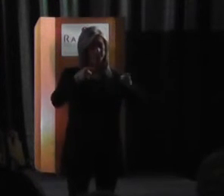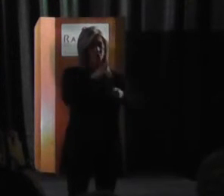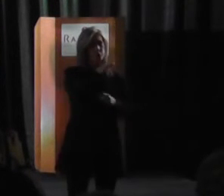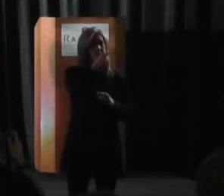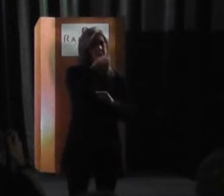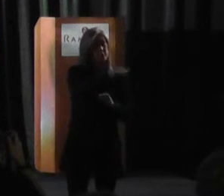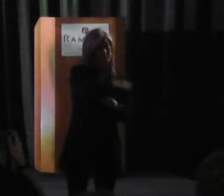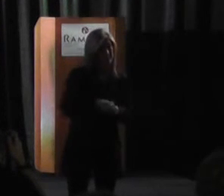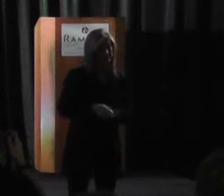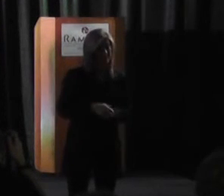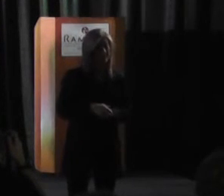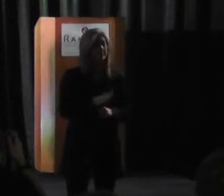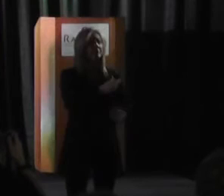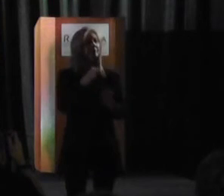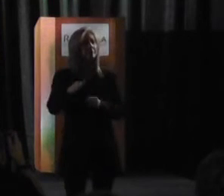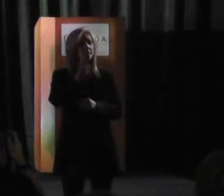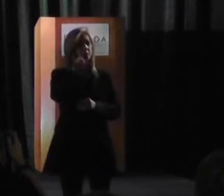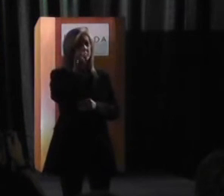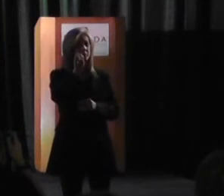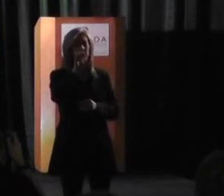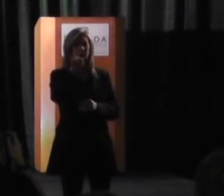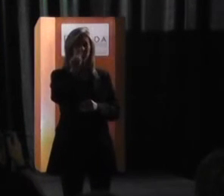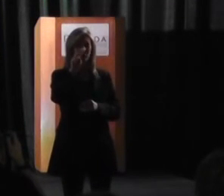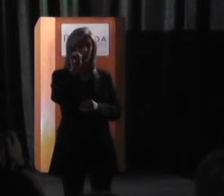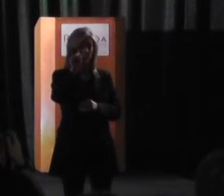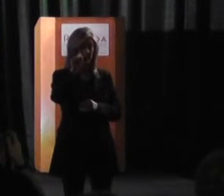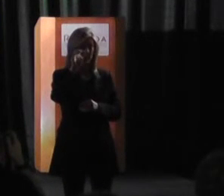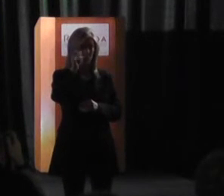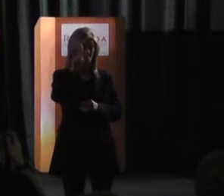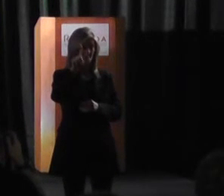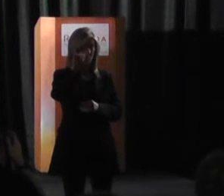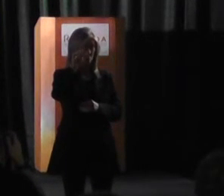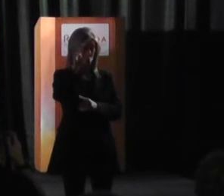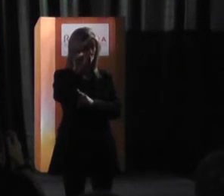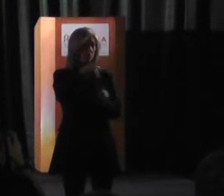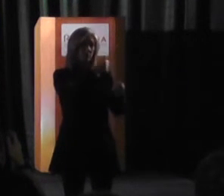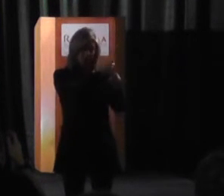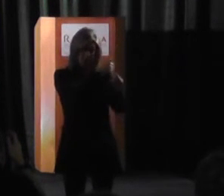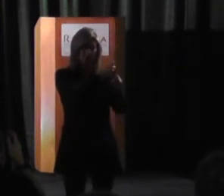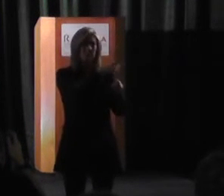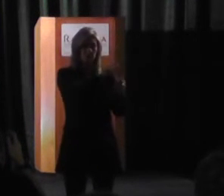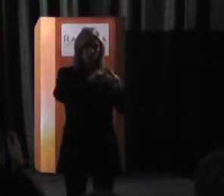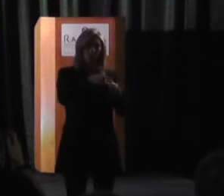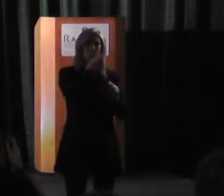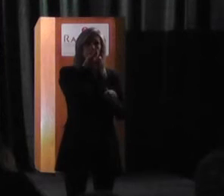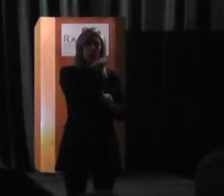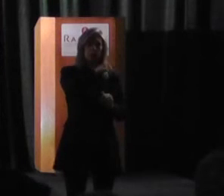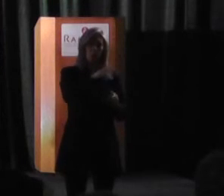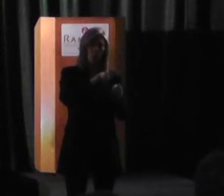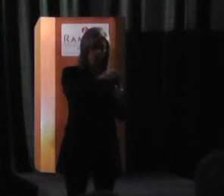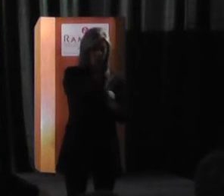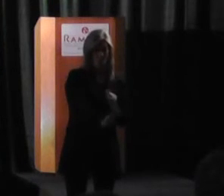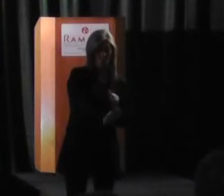the man behind Darth Vader's powerful voice, he stuttered as a child, began stuttering as a child, and he thought it was because he